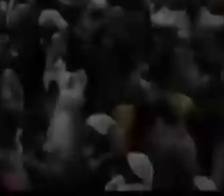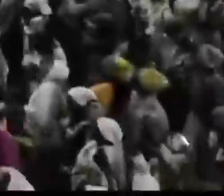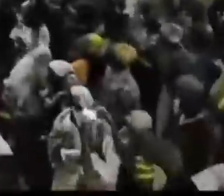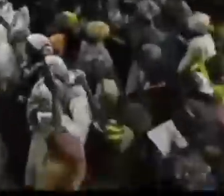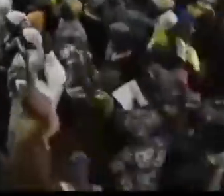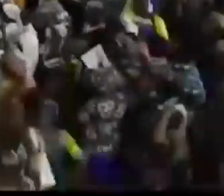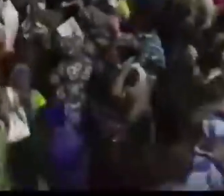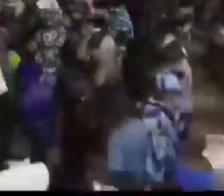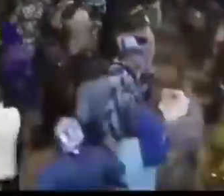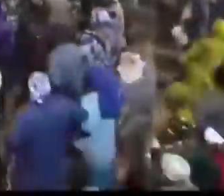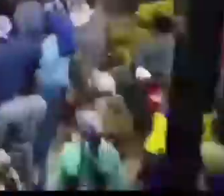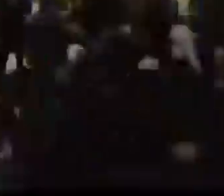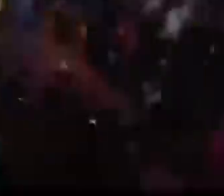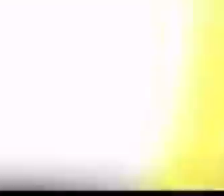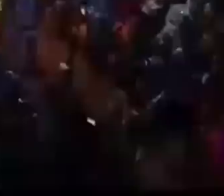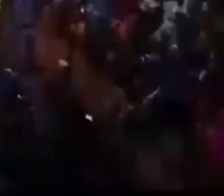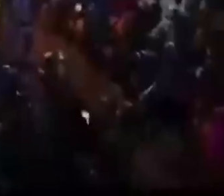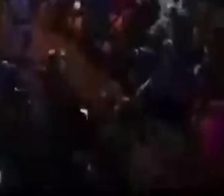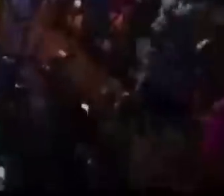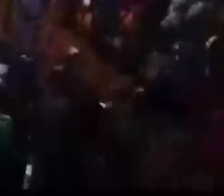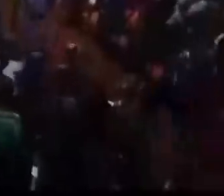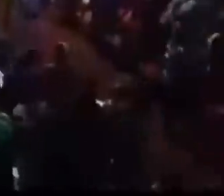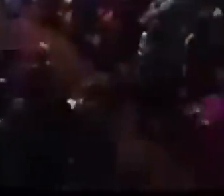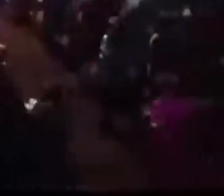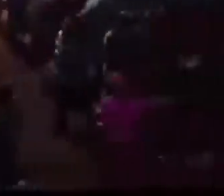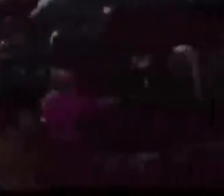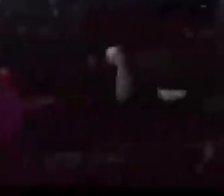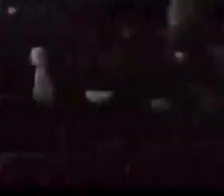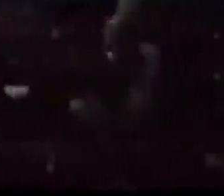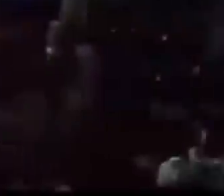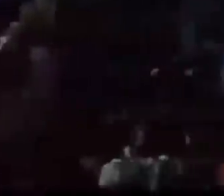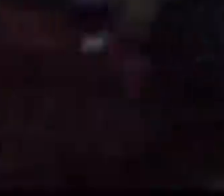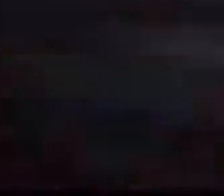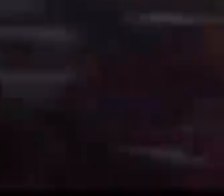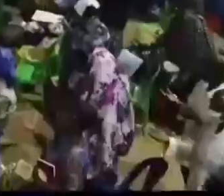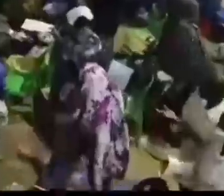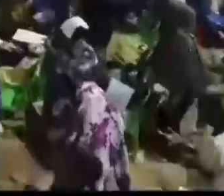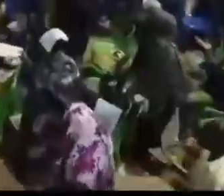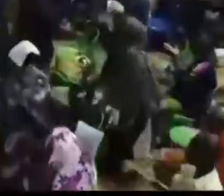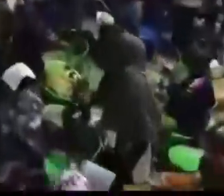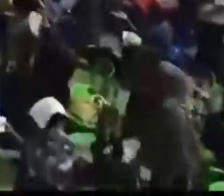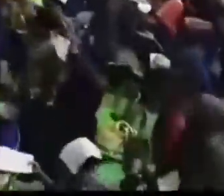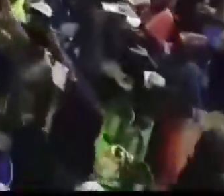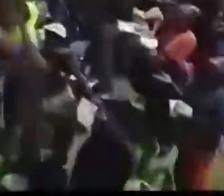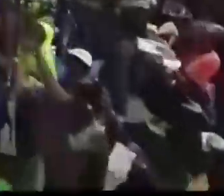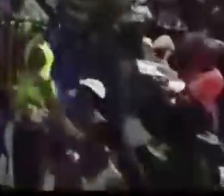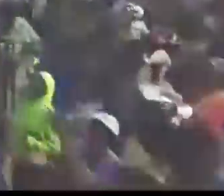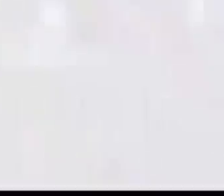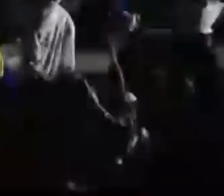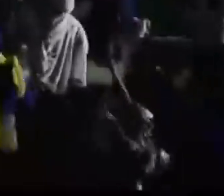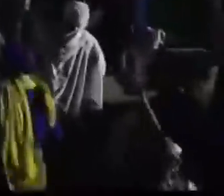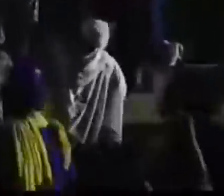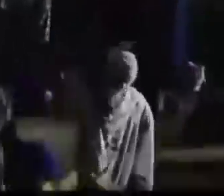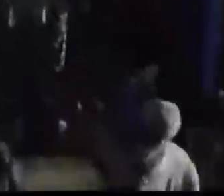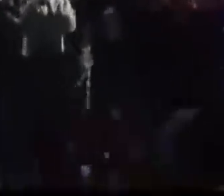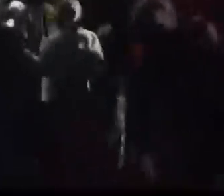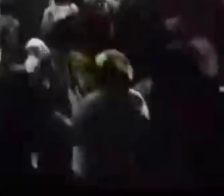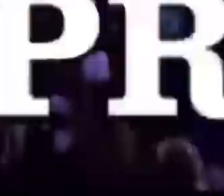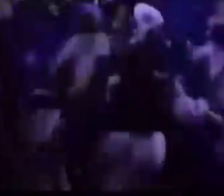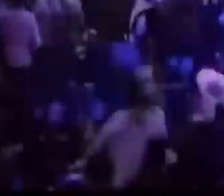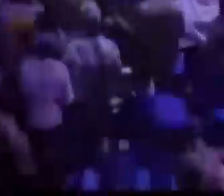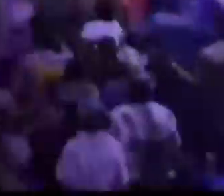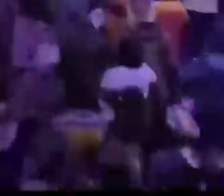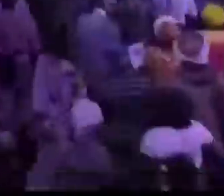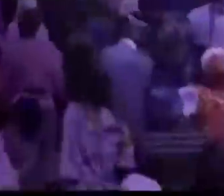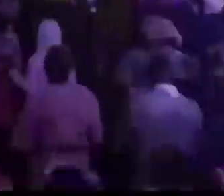you gbogbo eniyan ti ya ẹtuya ya jade ma bo ni bi soje alagbara lọjọ mẹta to waye ninu osu ta waye gẹgẹ